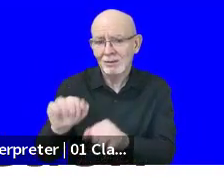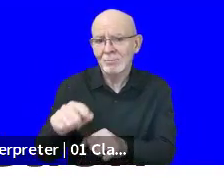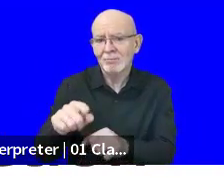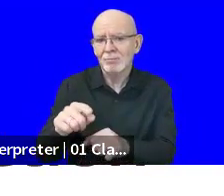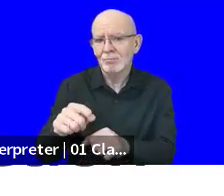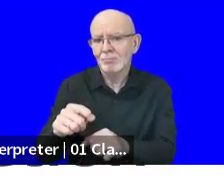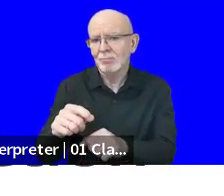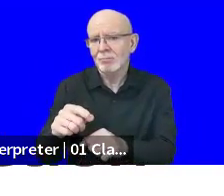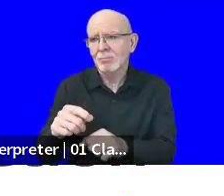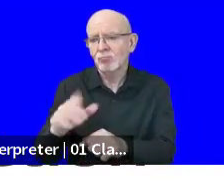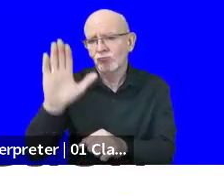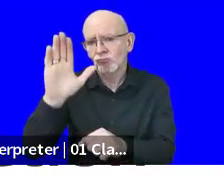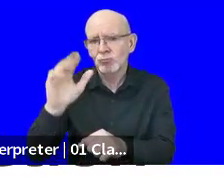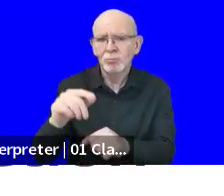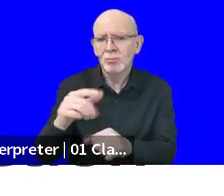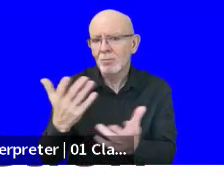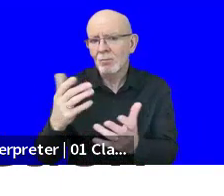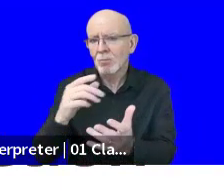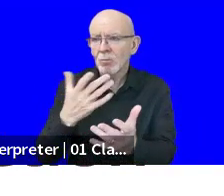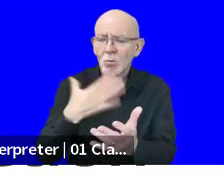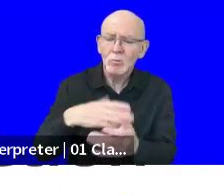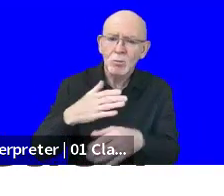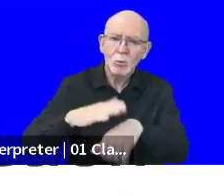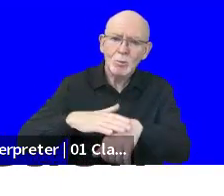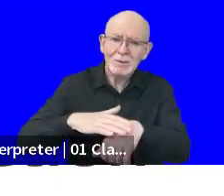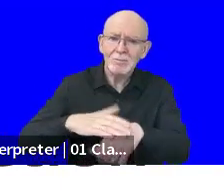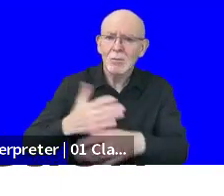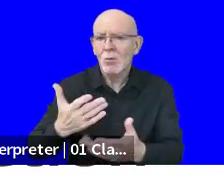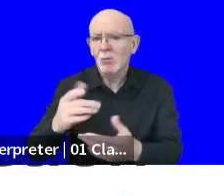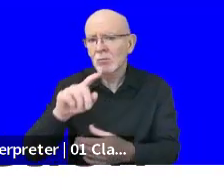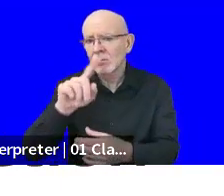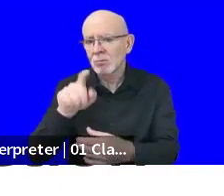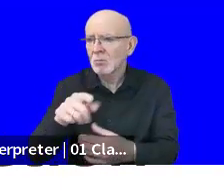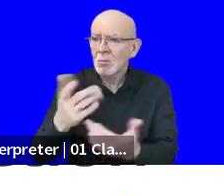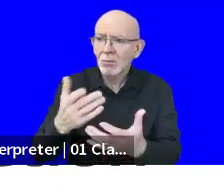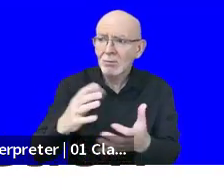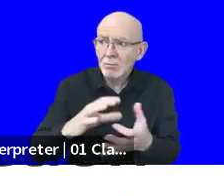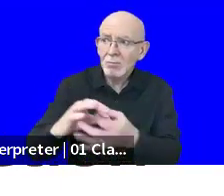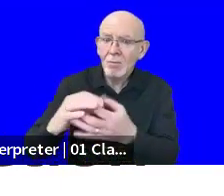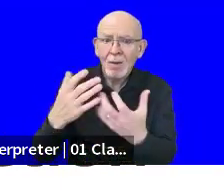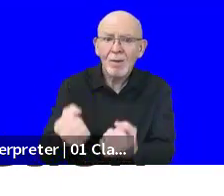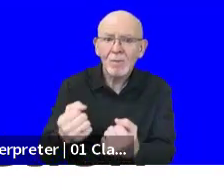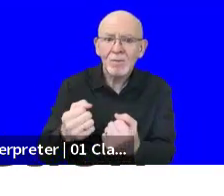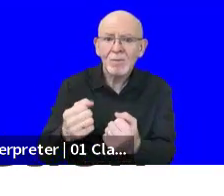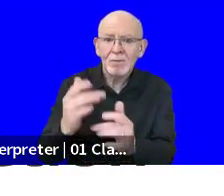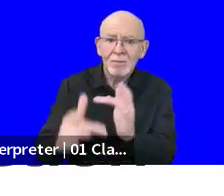that are related to the topic. If you have any question for the speakers,